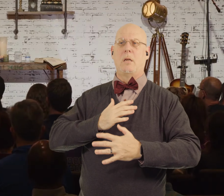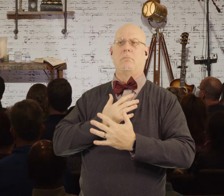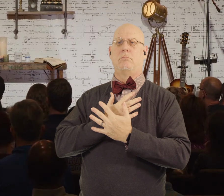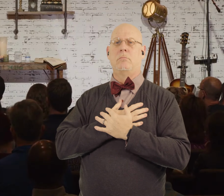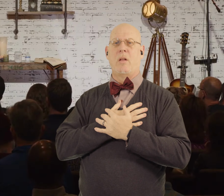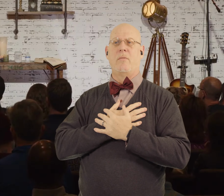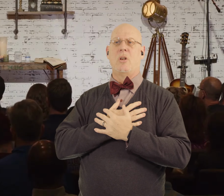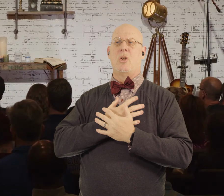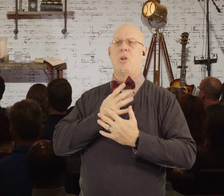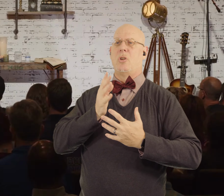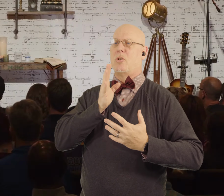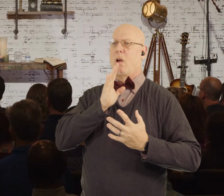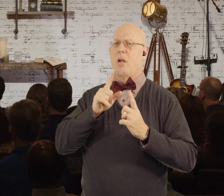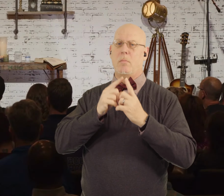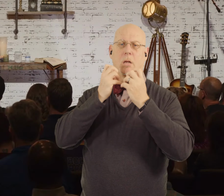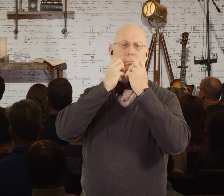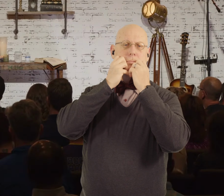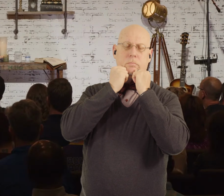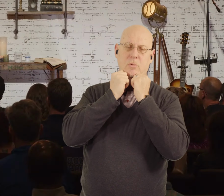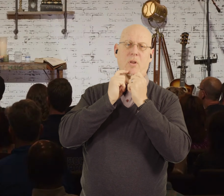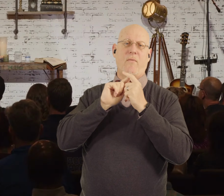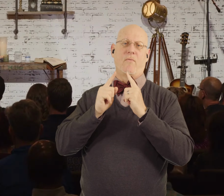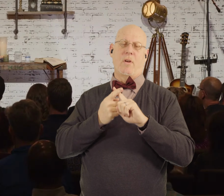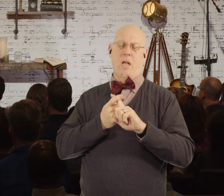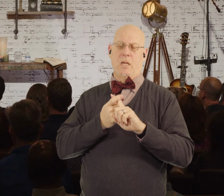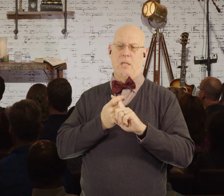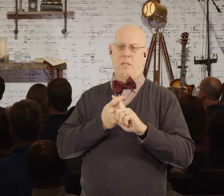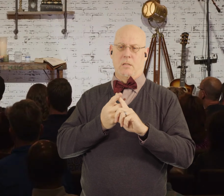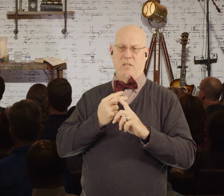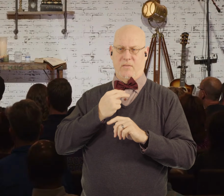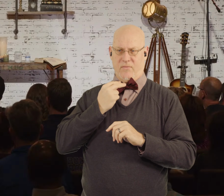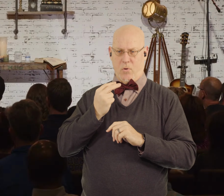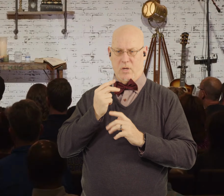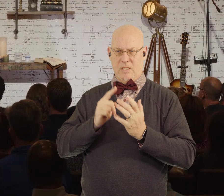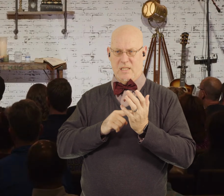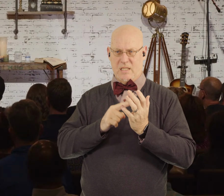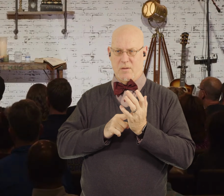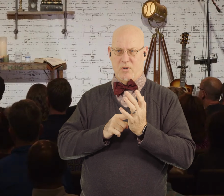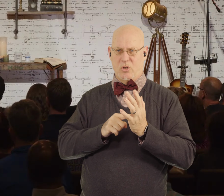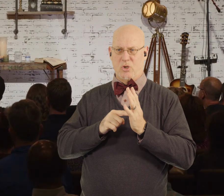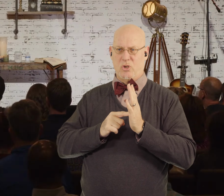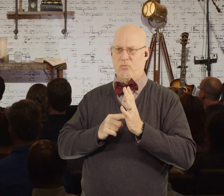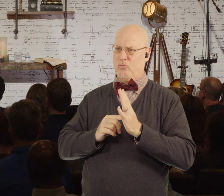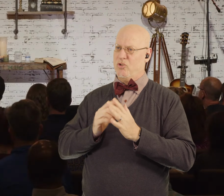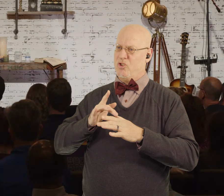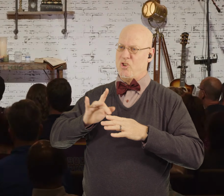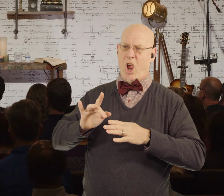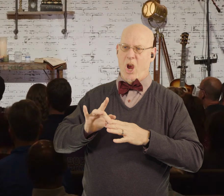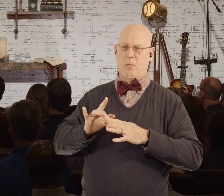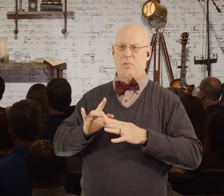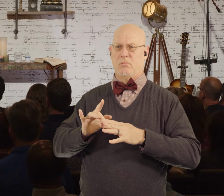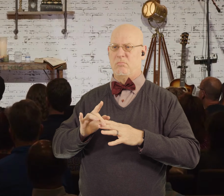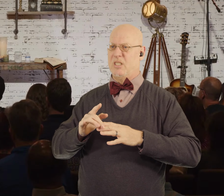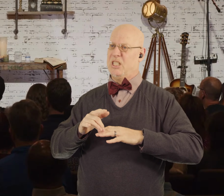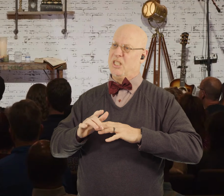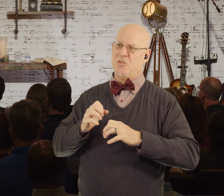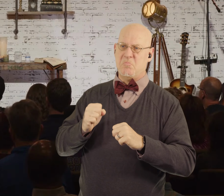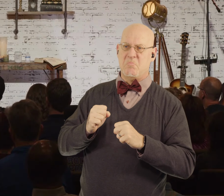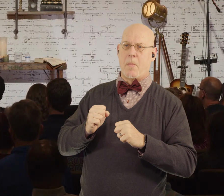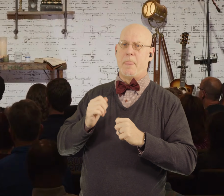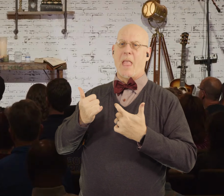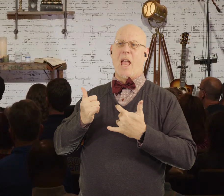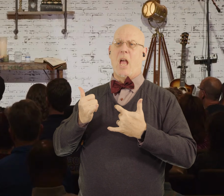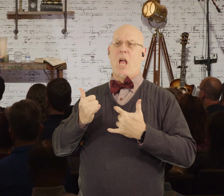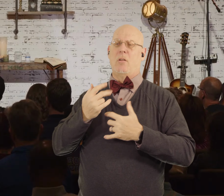and comfortable in talking about an old and dear friend. His voice, which at times had displayed such a sharp and